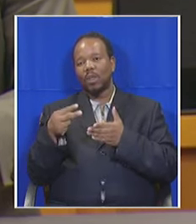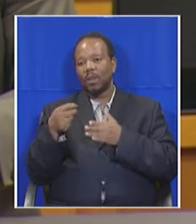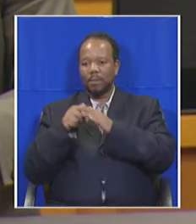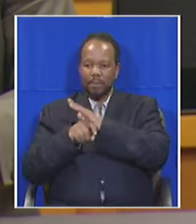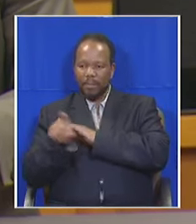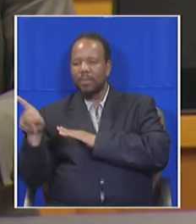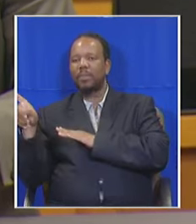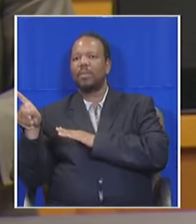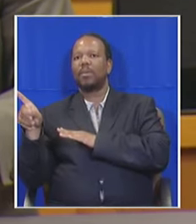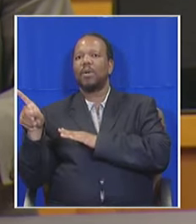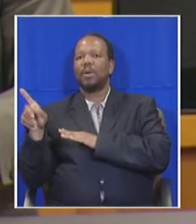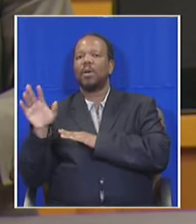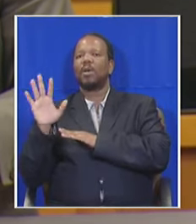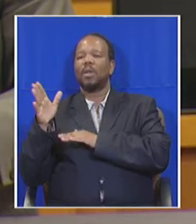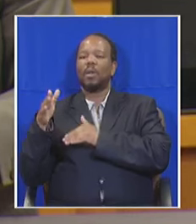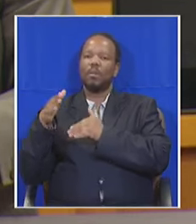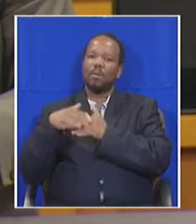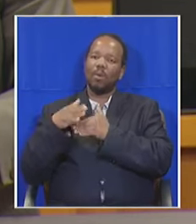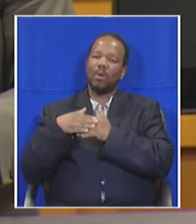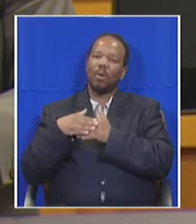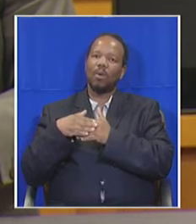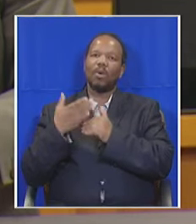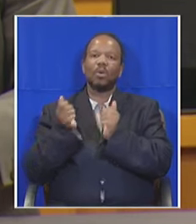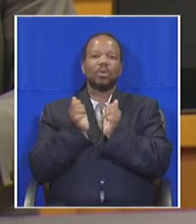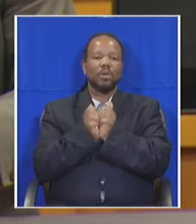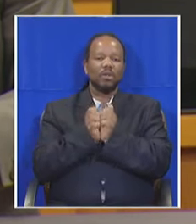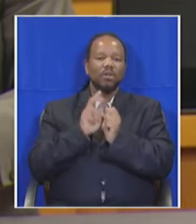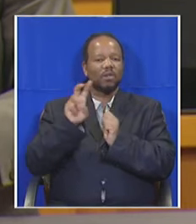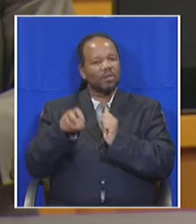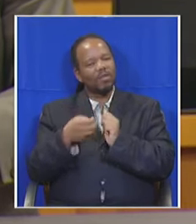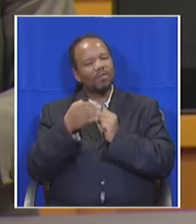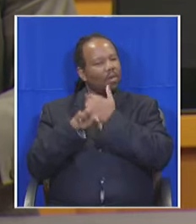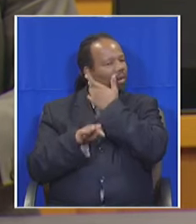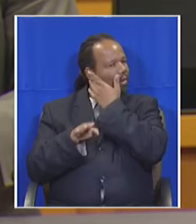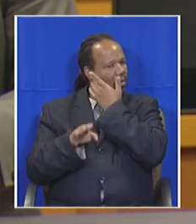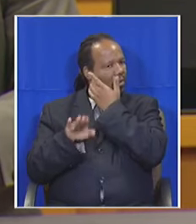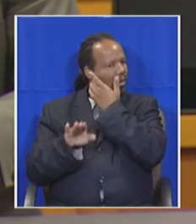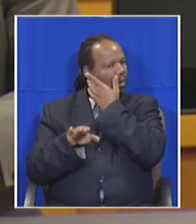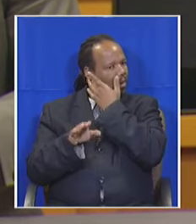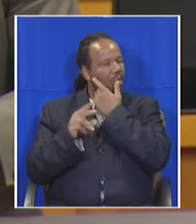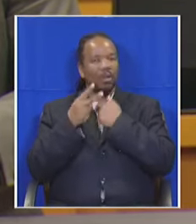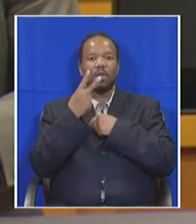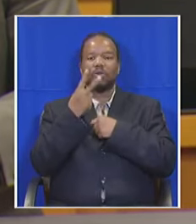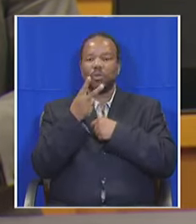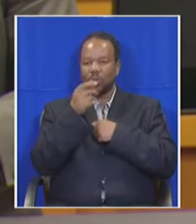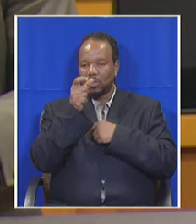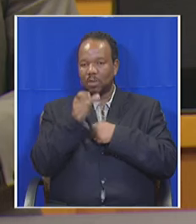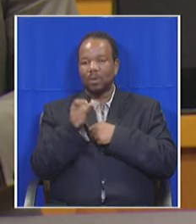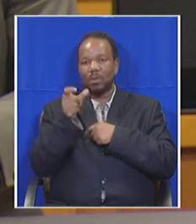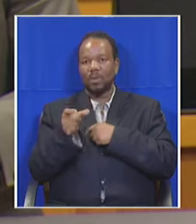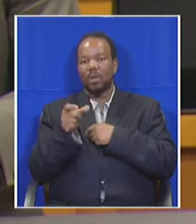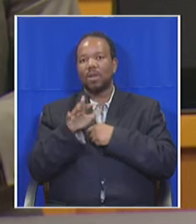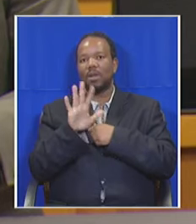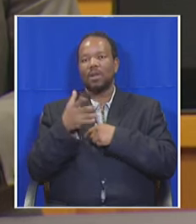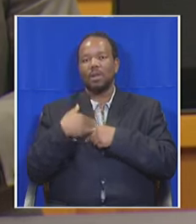they were appearing on additional charges related to motor vehicle theft. Recalls that the two criminals had overpowered a prison